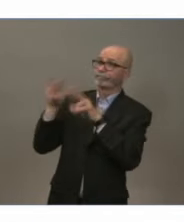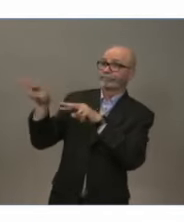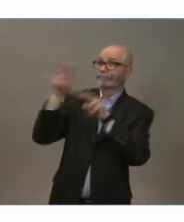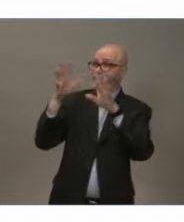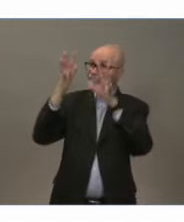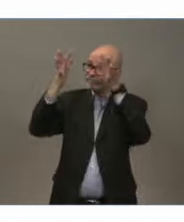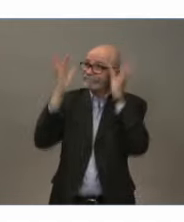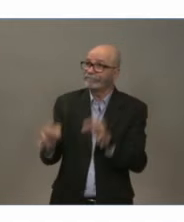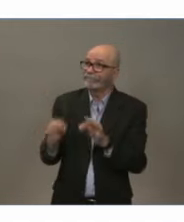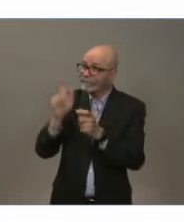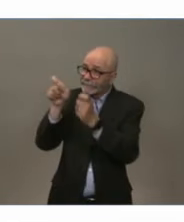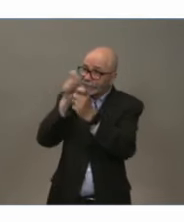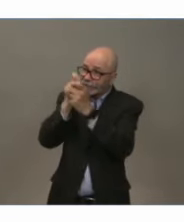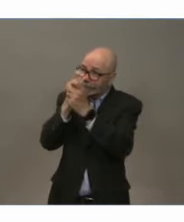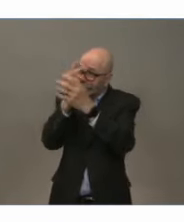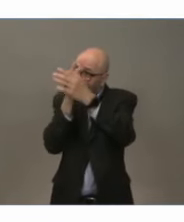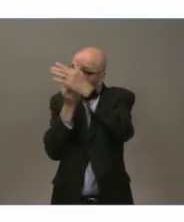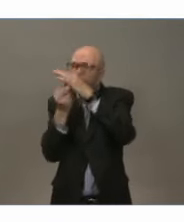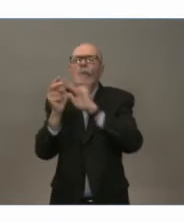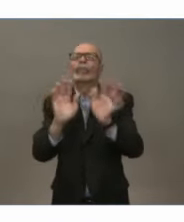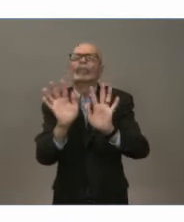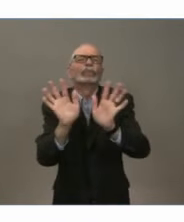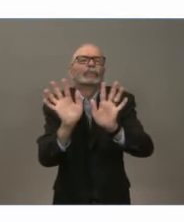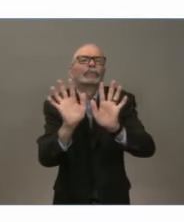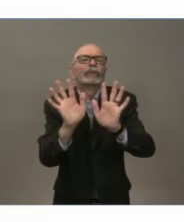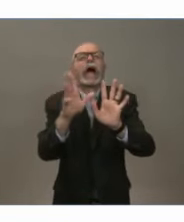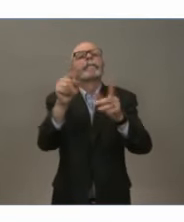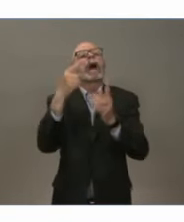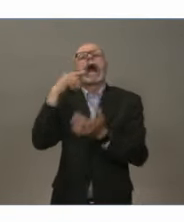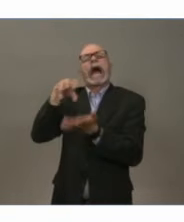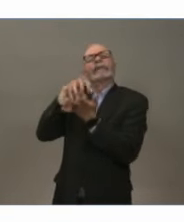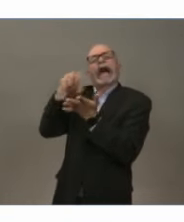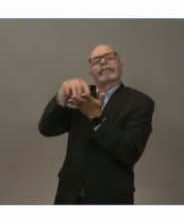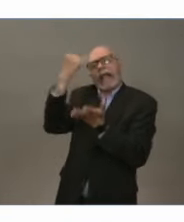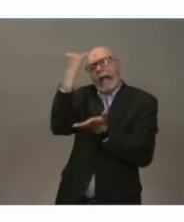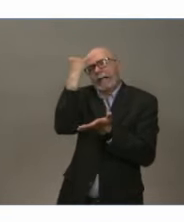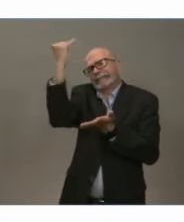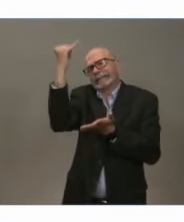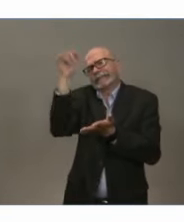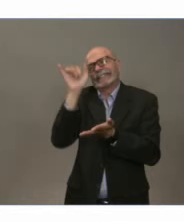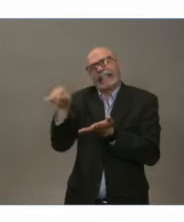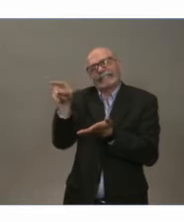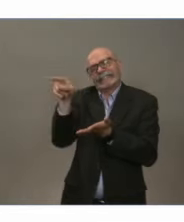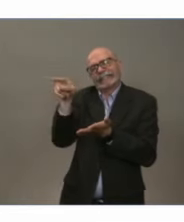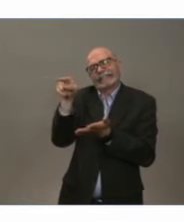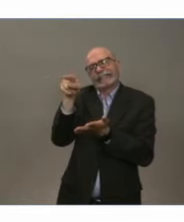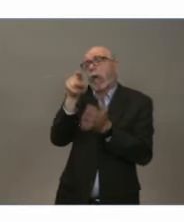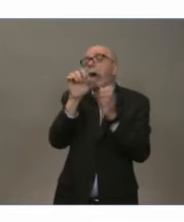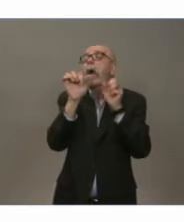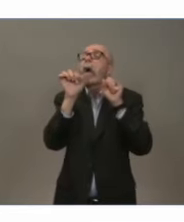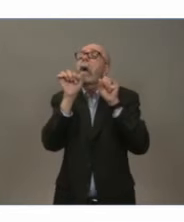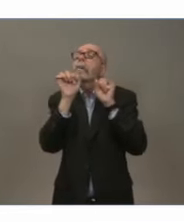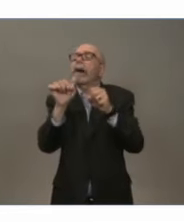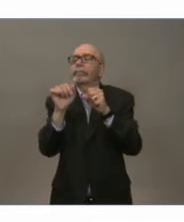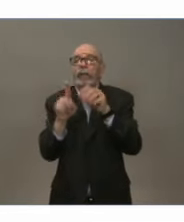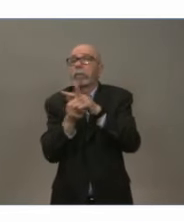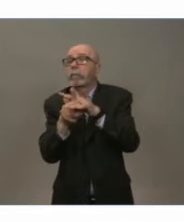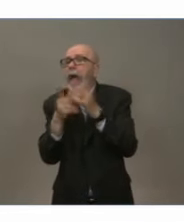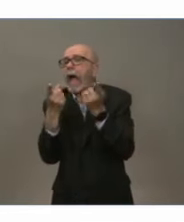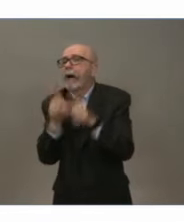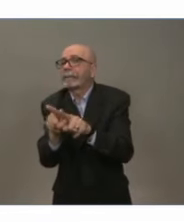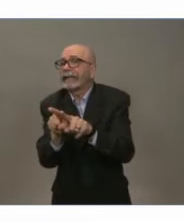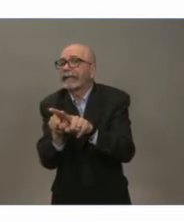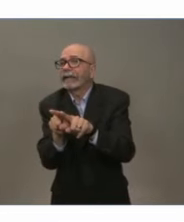some estimates, projections of things that might happen within a range of possibilities. So we're looking towards May into